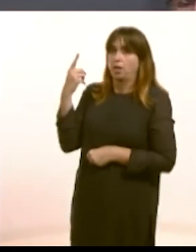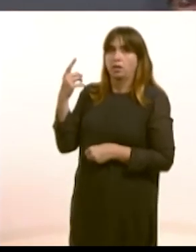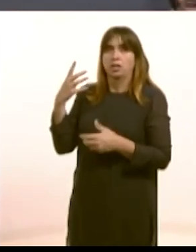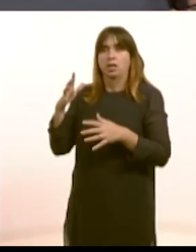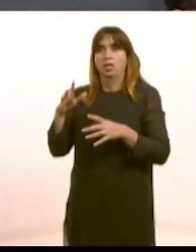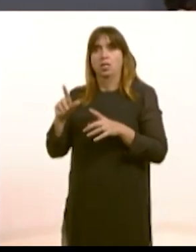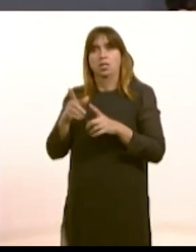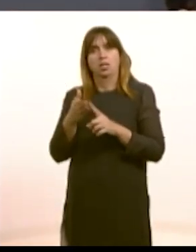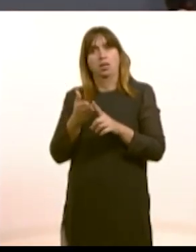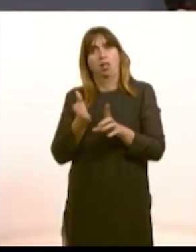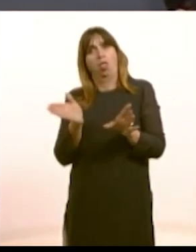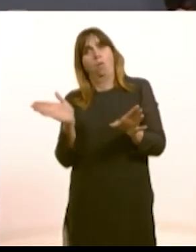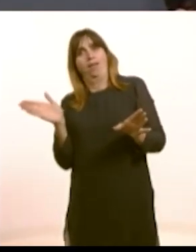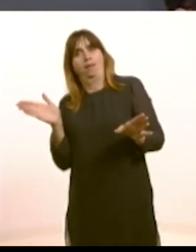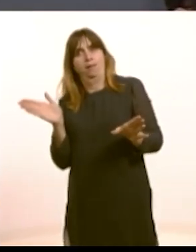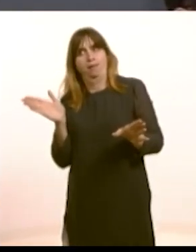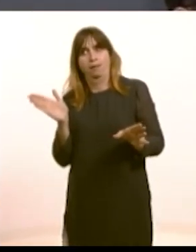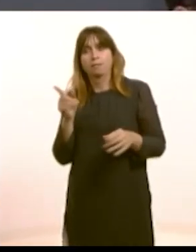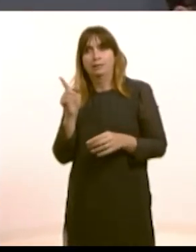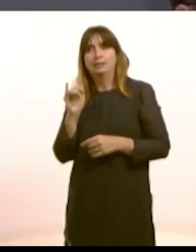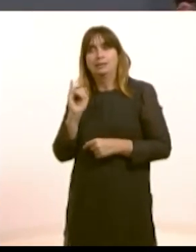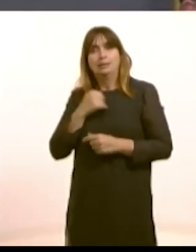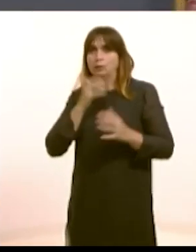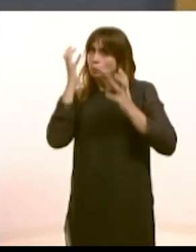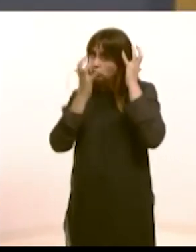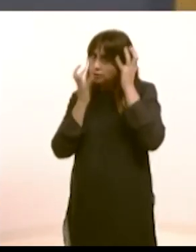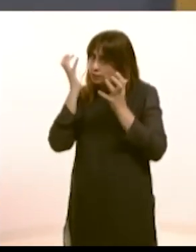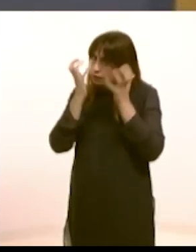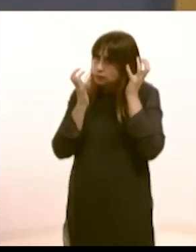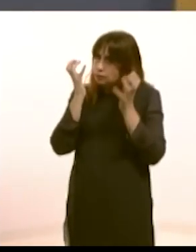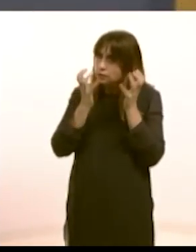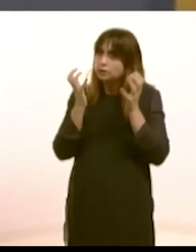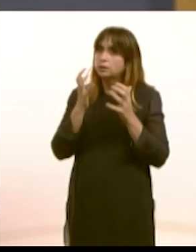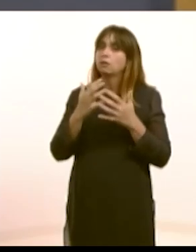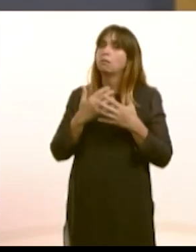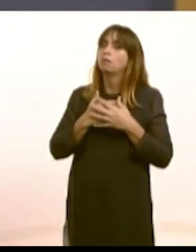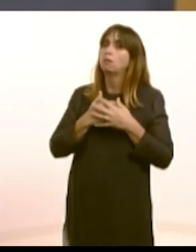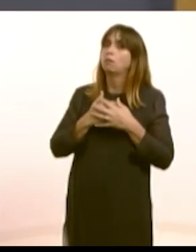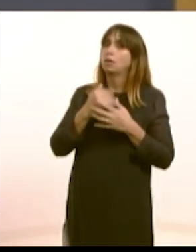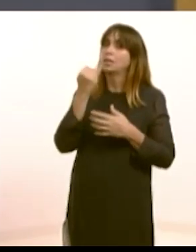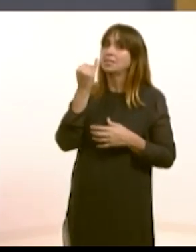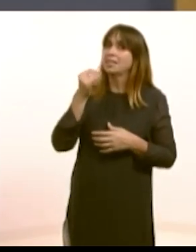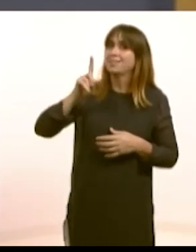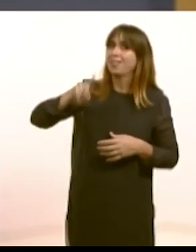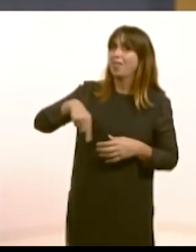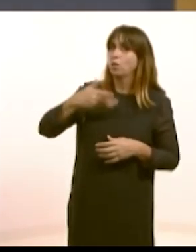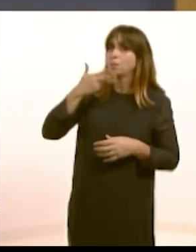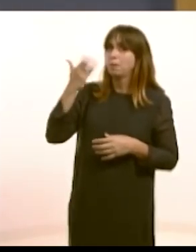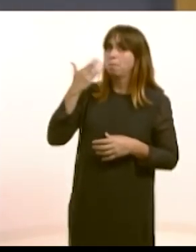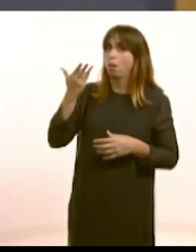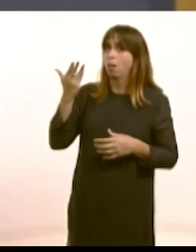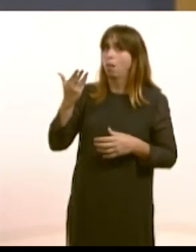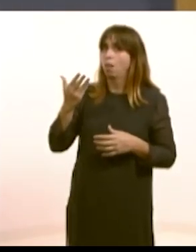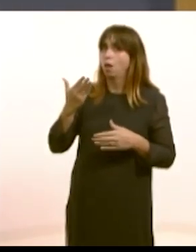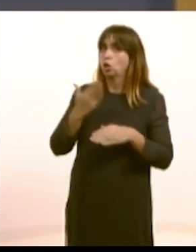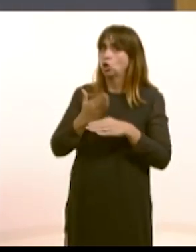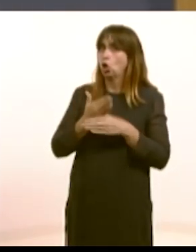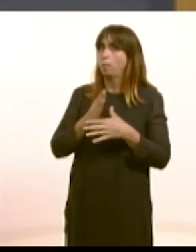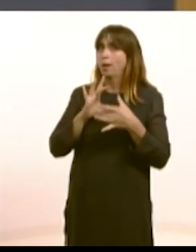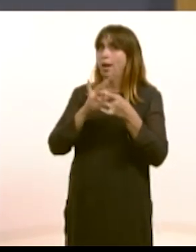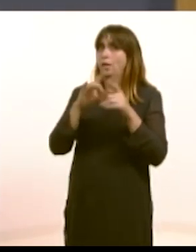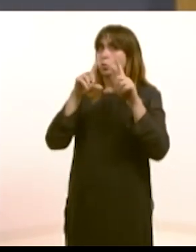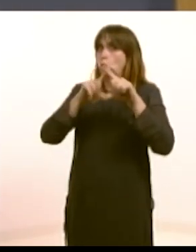pushing in the opposite direction, which is extremely worrying for the some 6,000 people who depend on jobs which